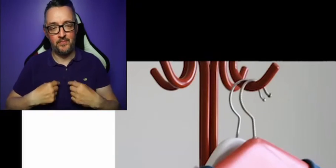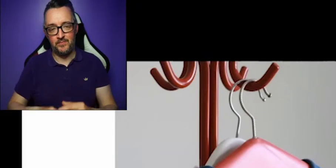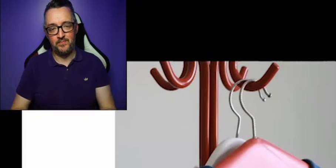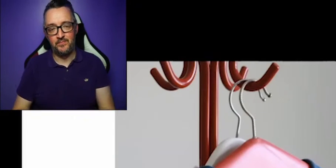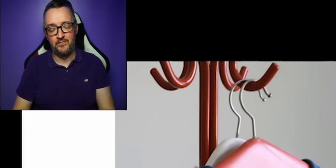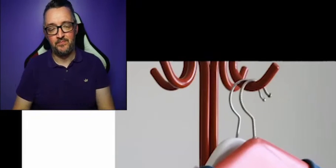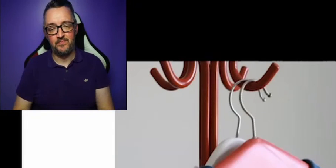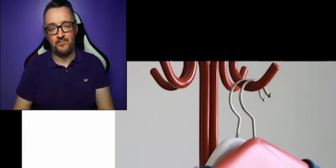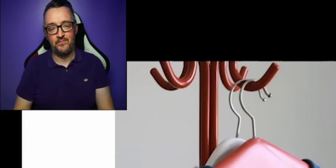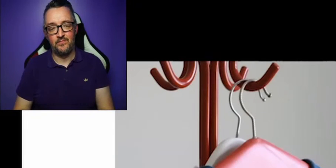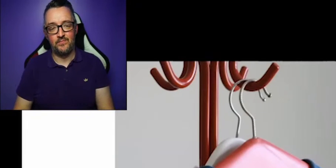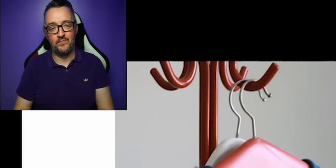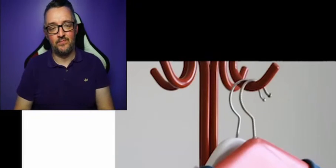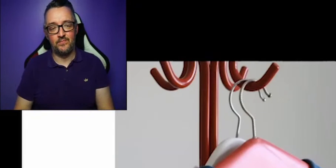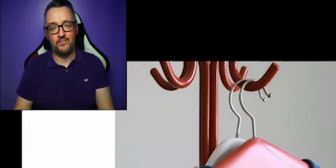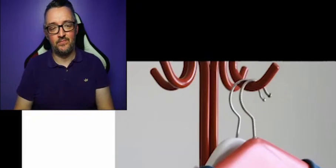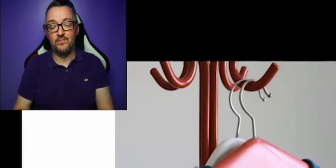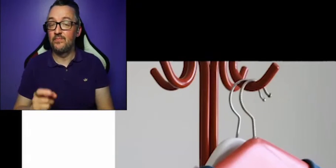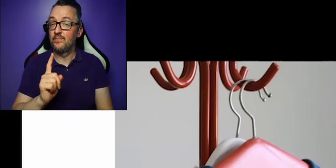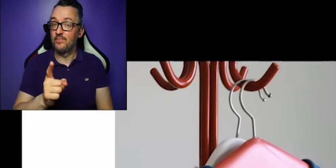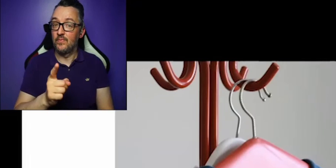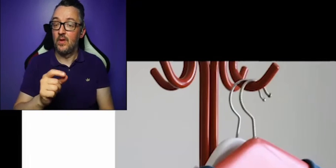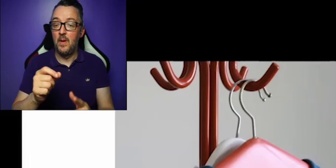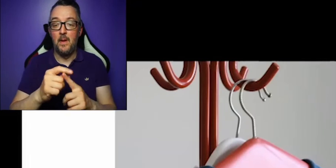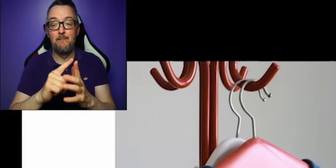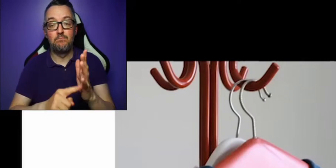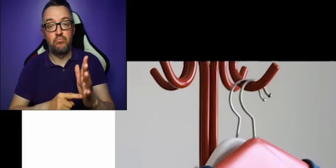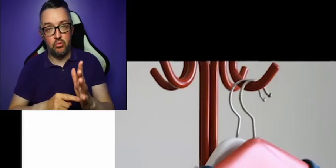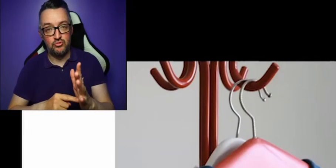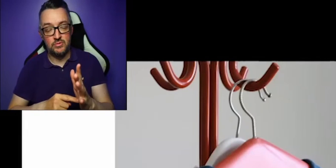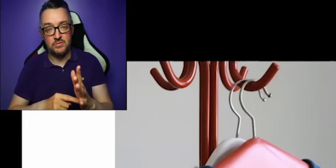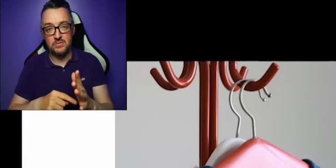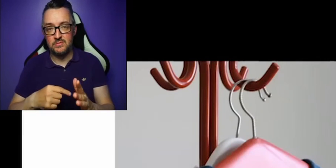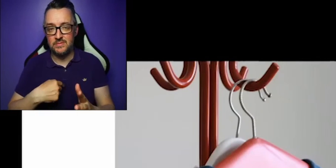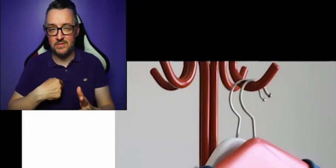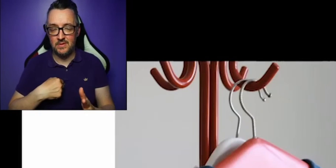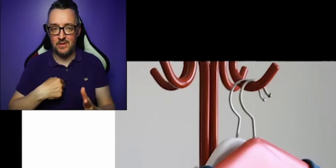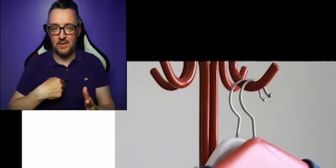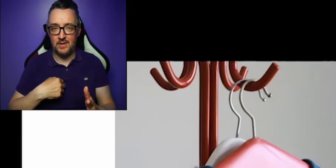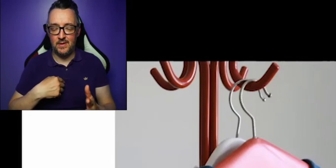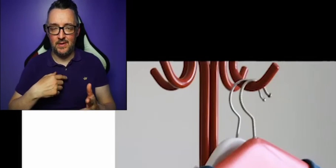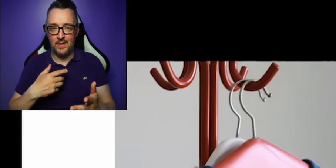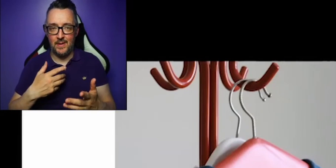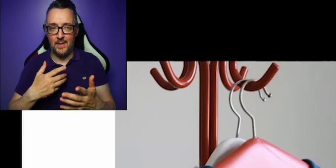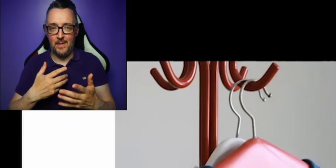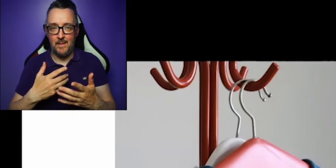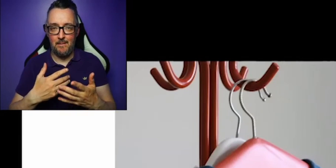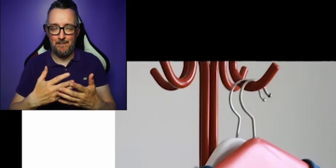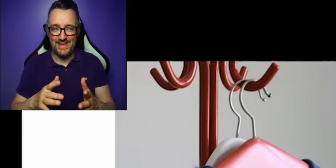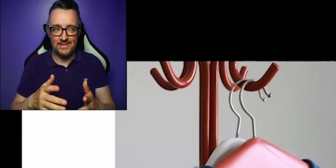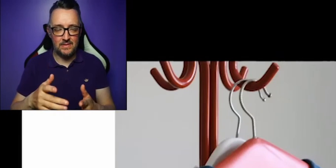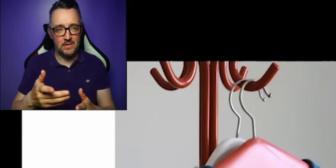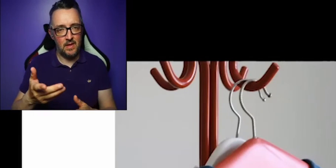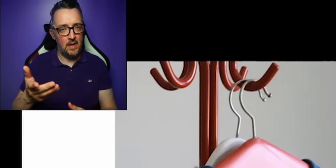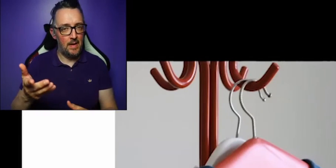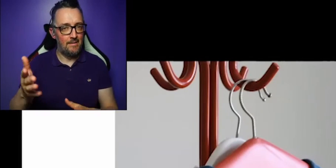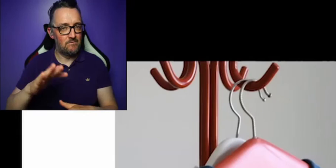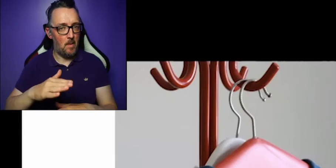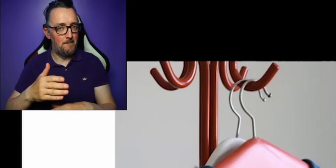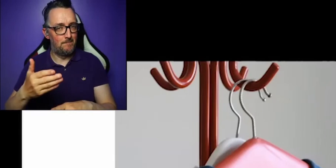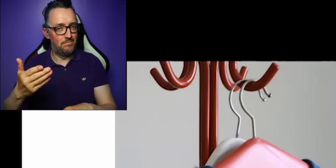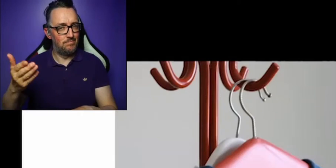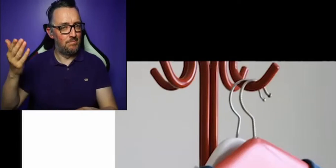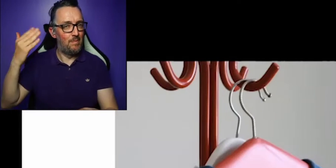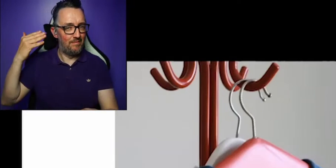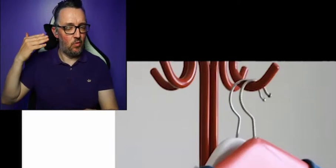So this was part of the project which I hadn't planned, which has come out of contingency funding, and I'm